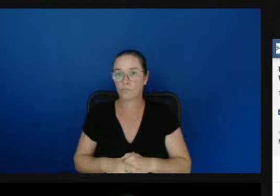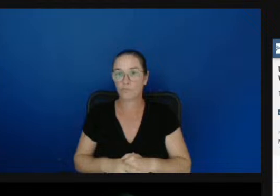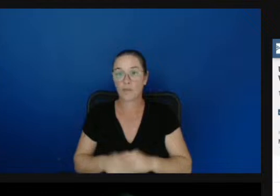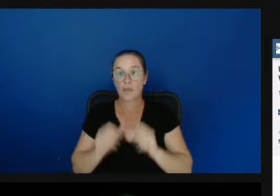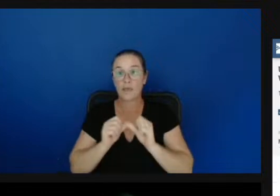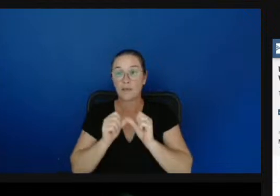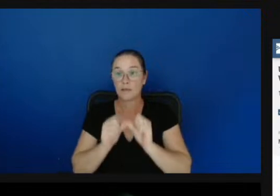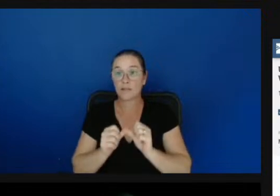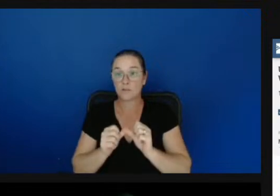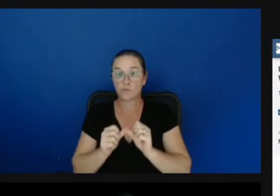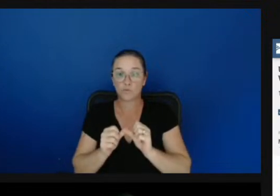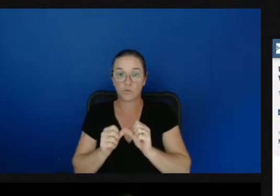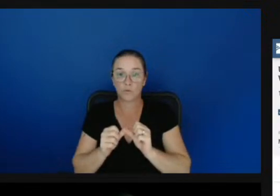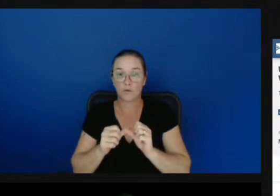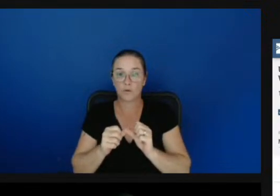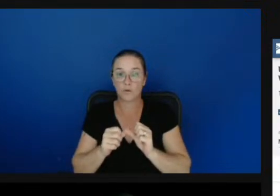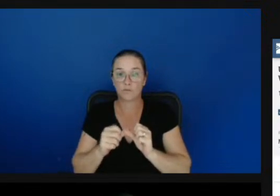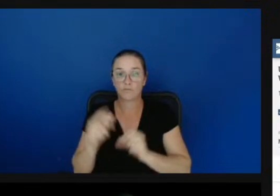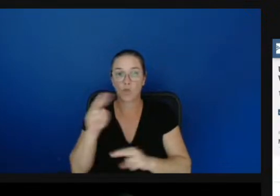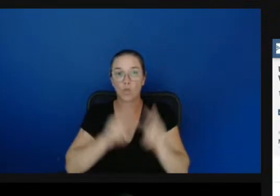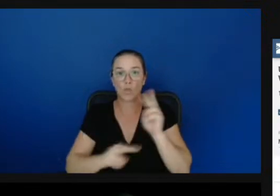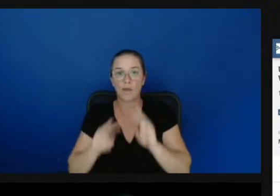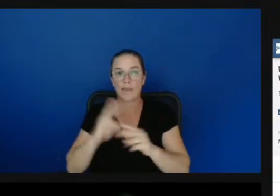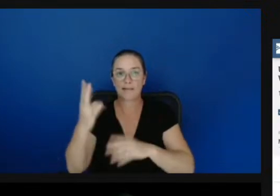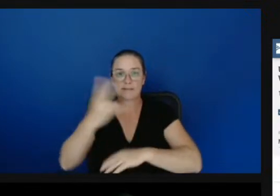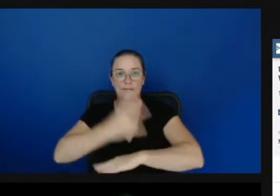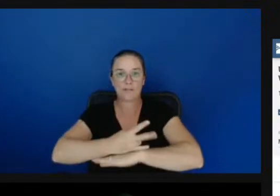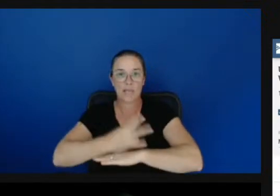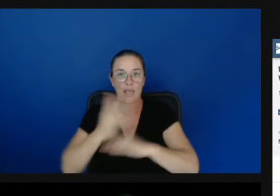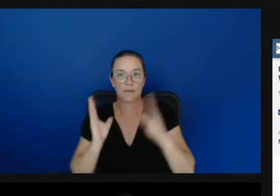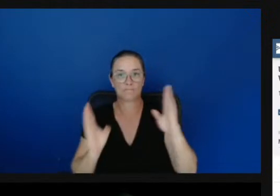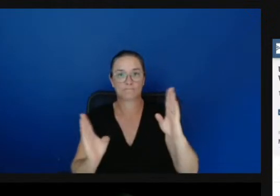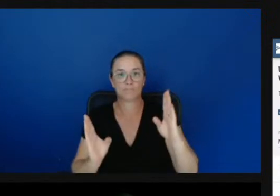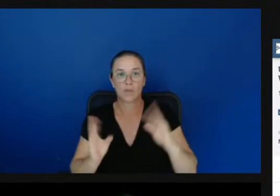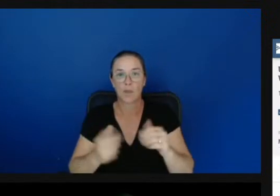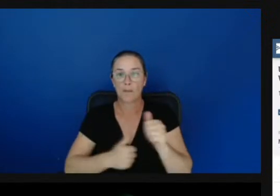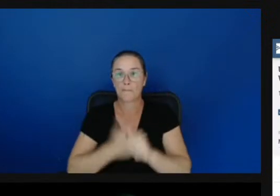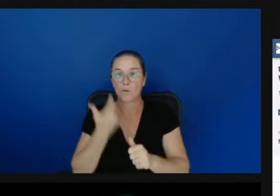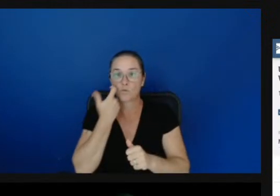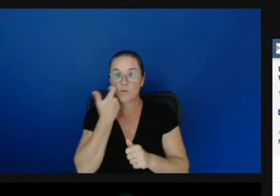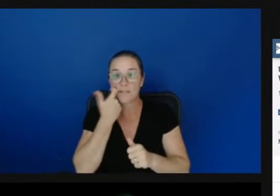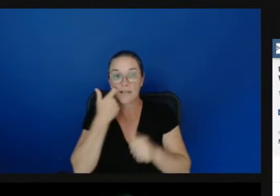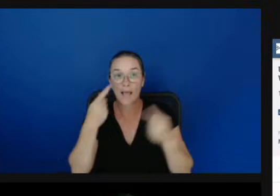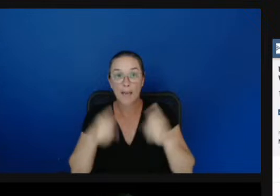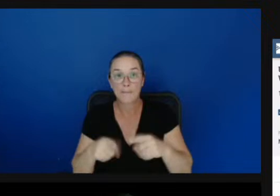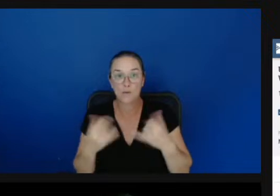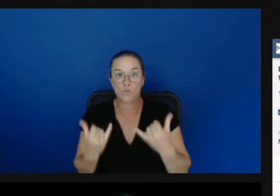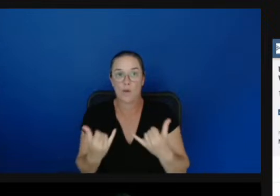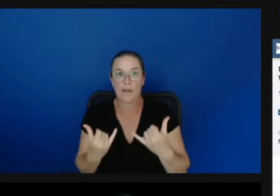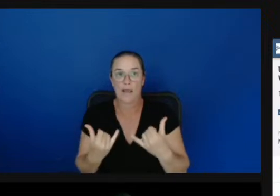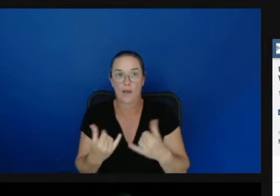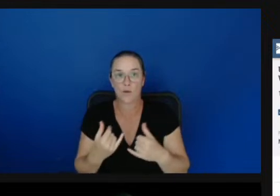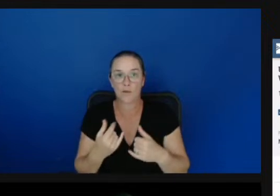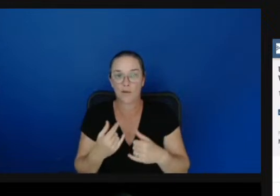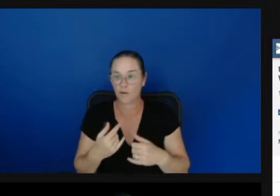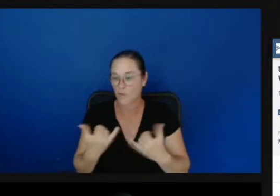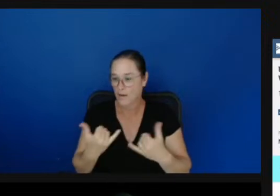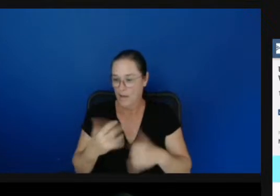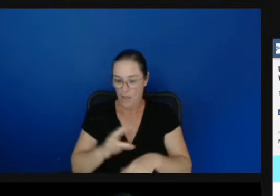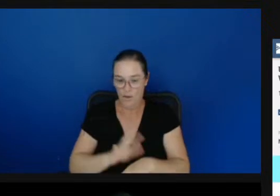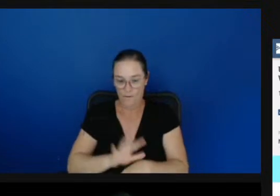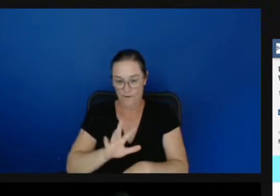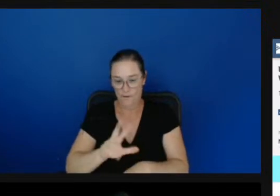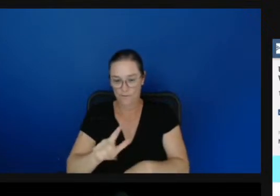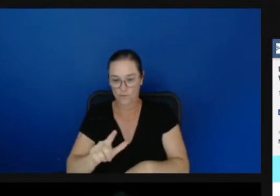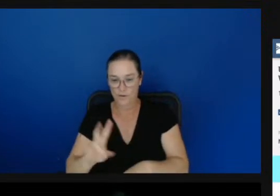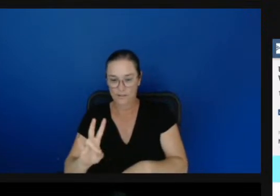Continuing on our 7-day window here, our most recent event is happening right now. Let's see, it's 5:27 p.m. So we